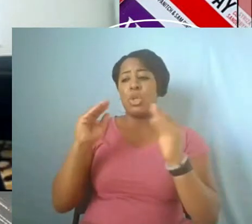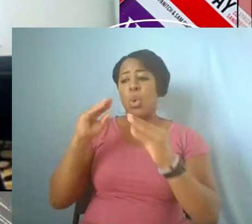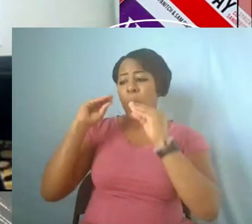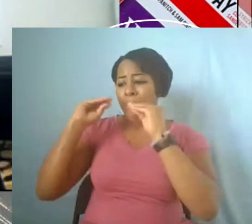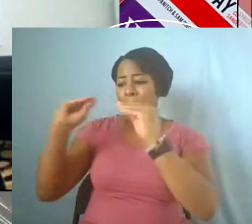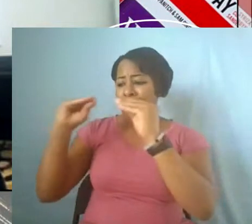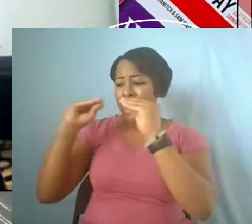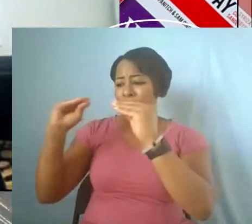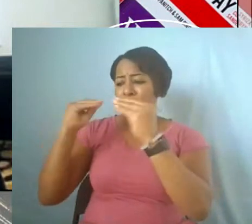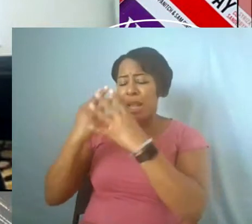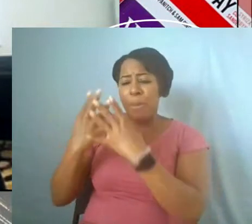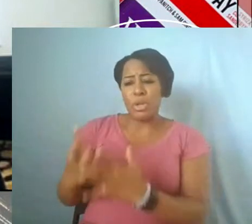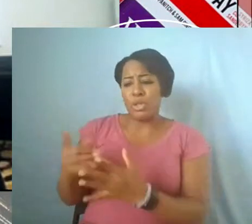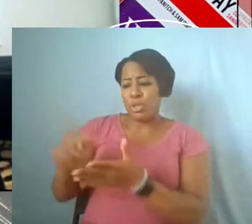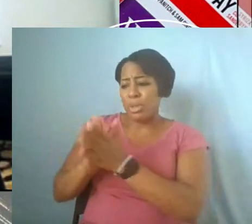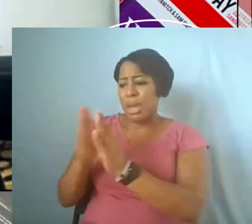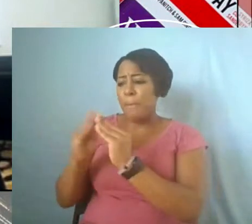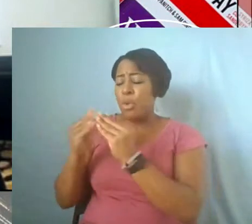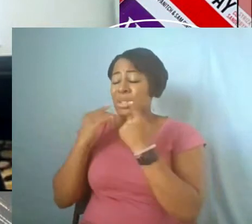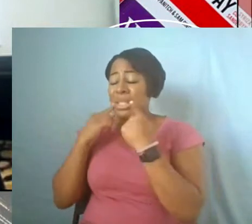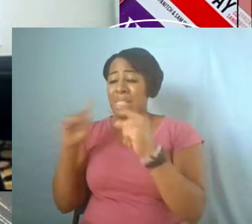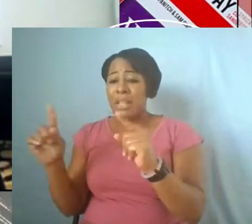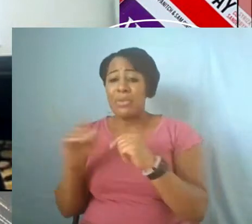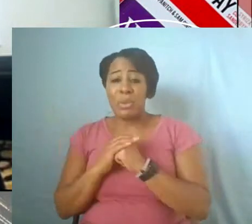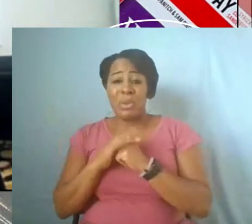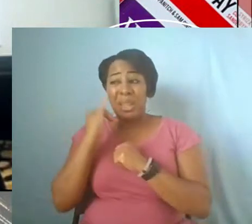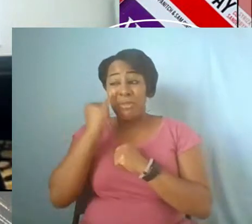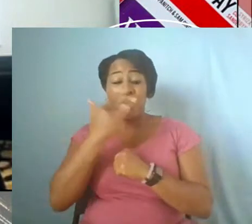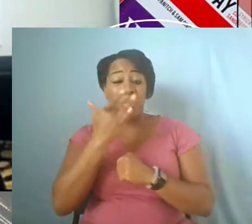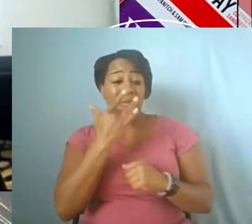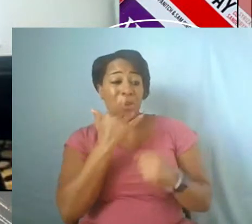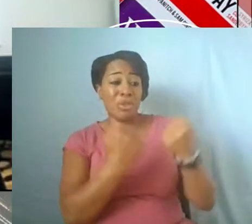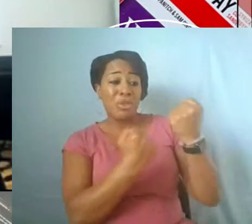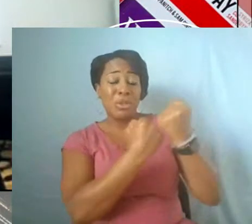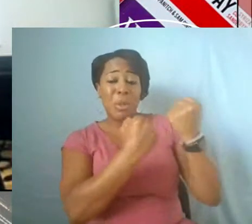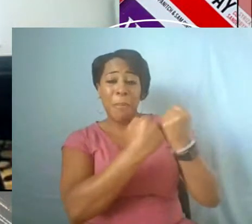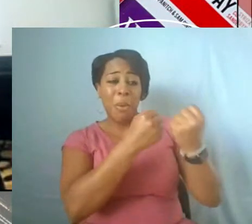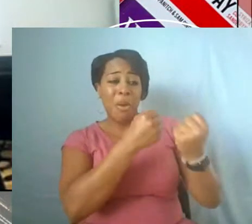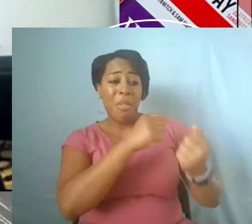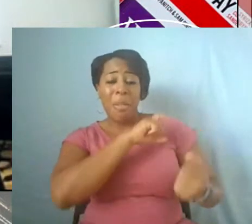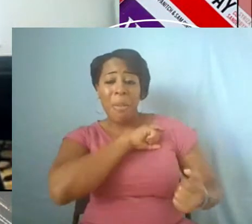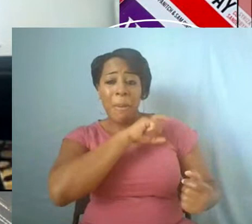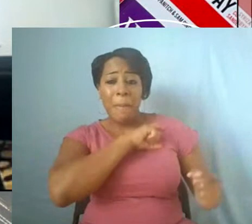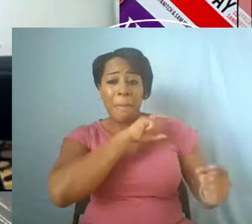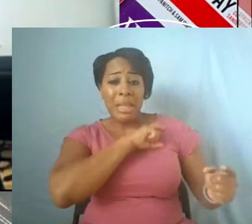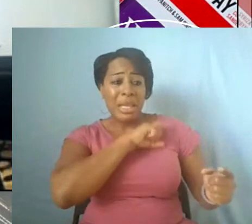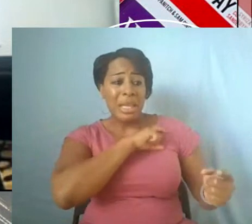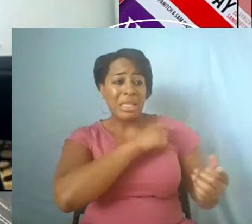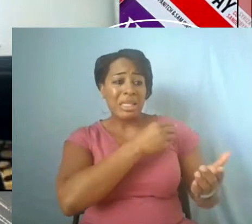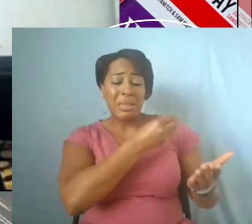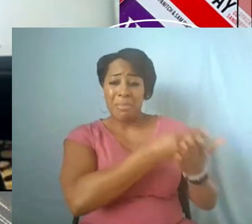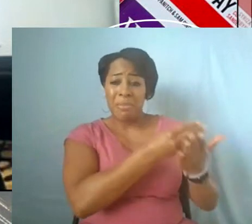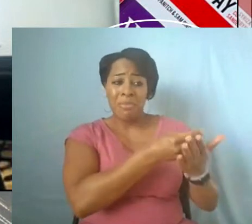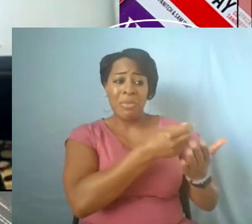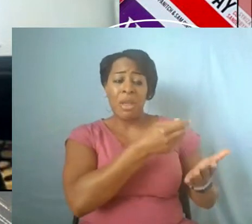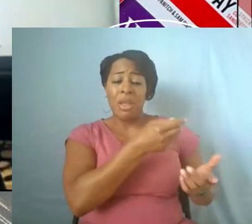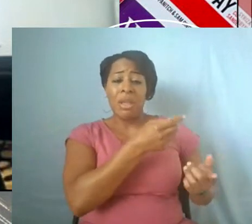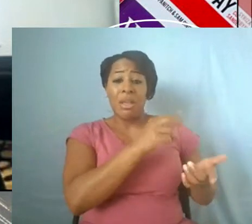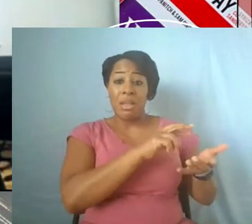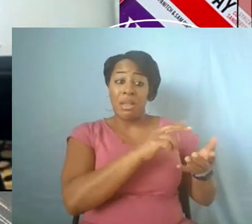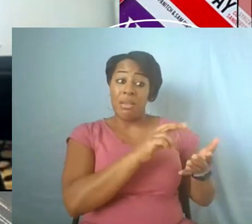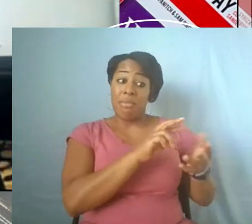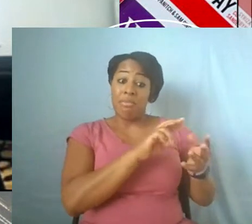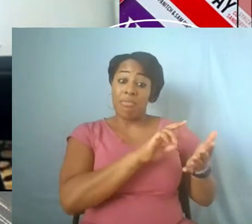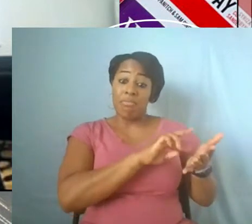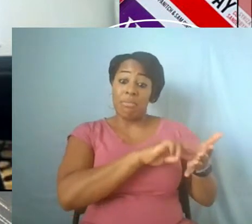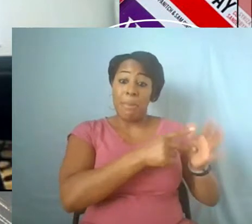more successful, then either you're not reading the facts or you are blind to what the politicians are selling you. And they always